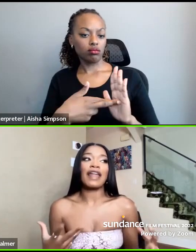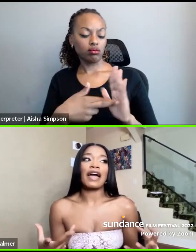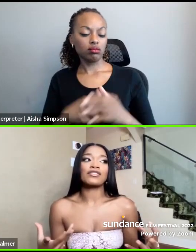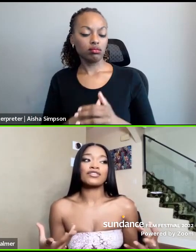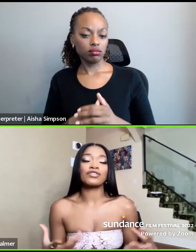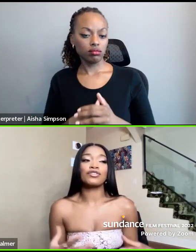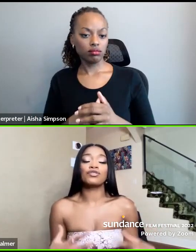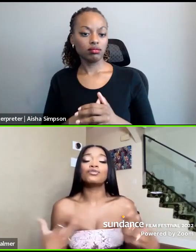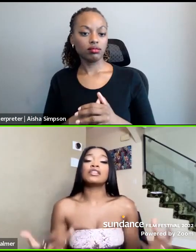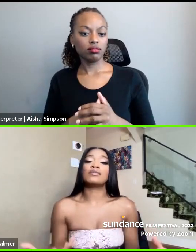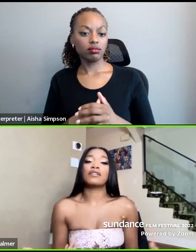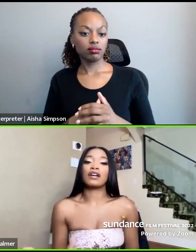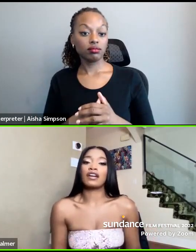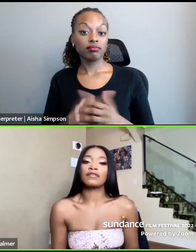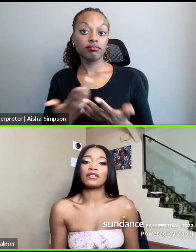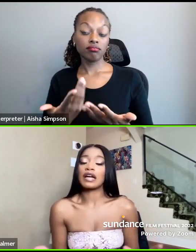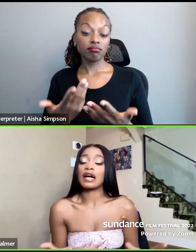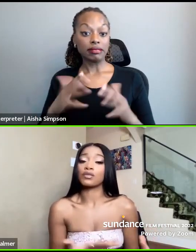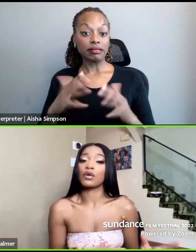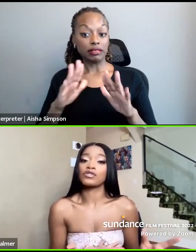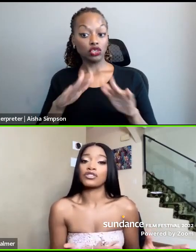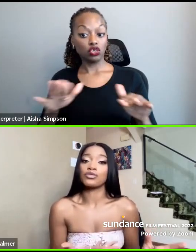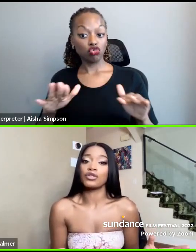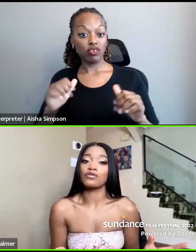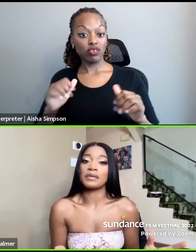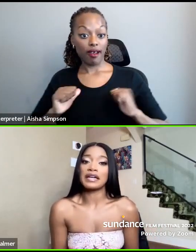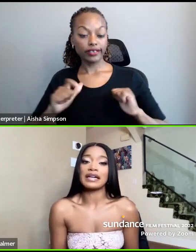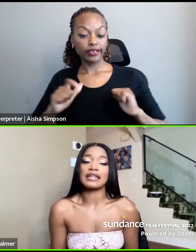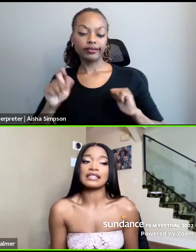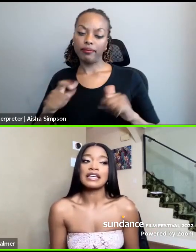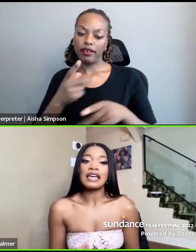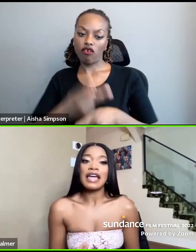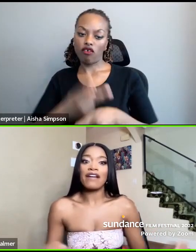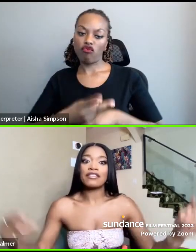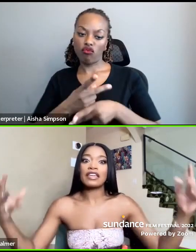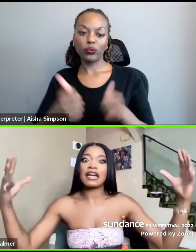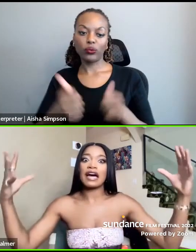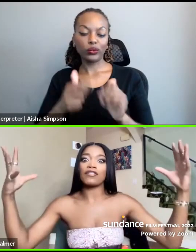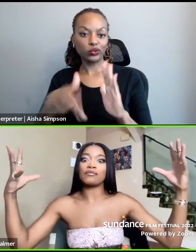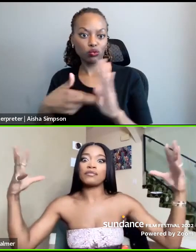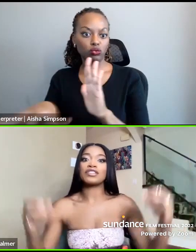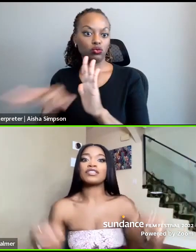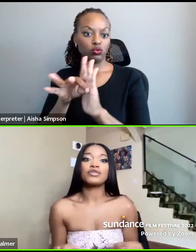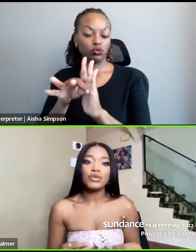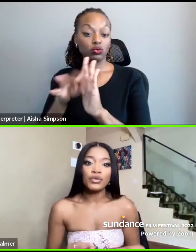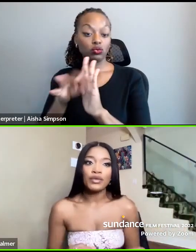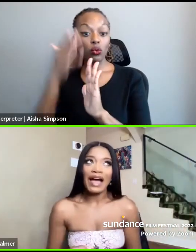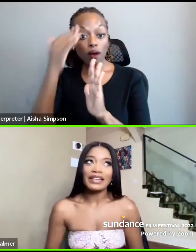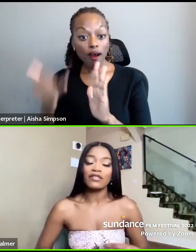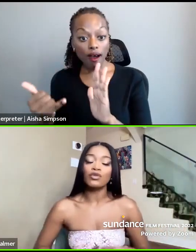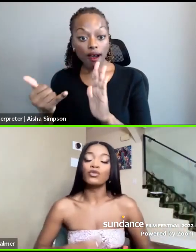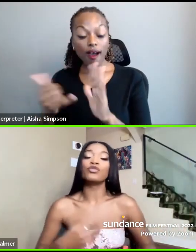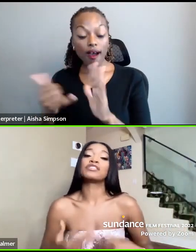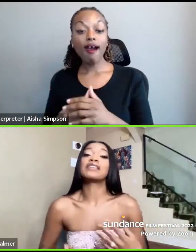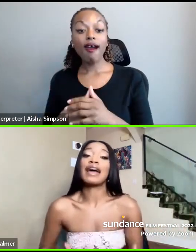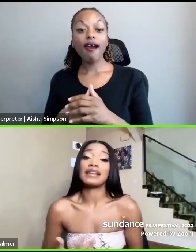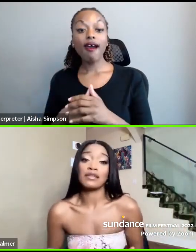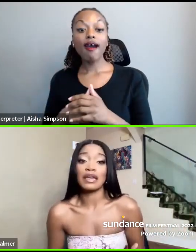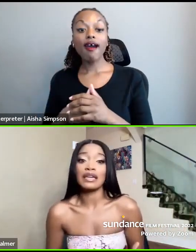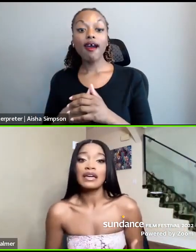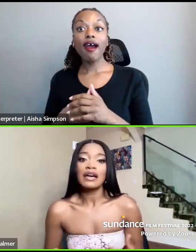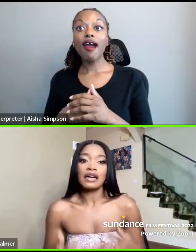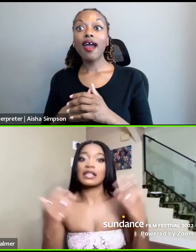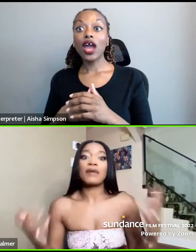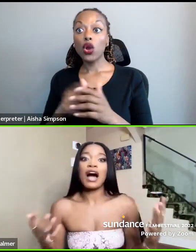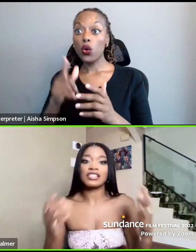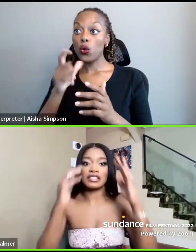comes to child actors, you do need to be very careful of the kinds of roles that you choose, because everything kind of meshes into the idea of who you're deciding to